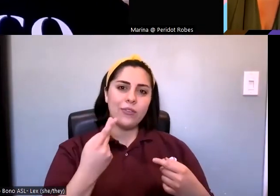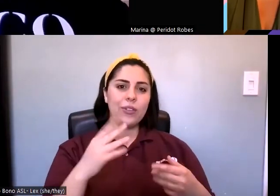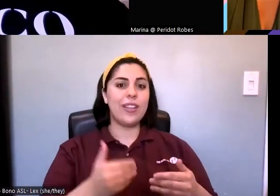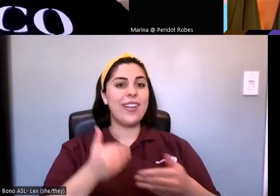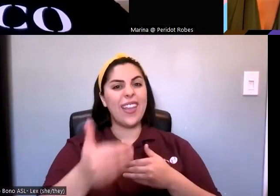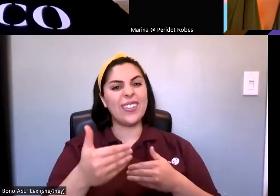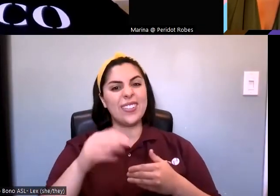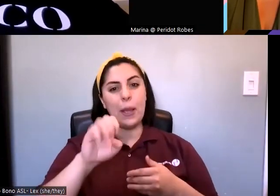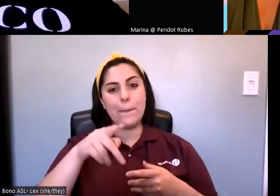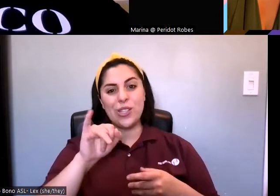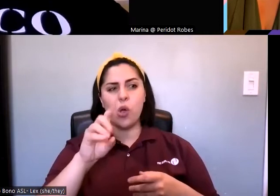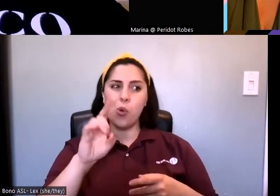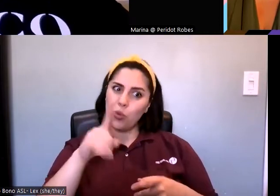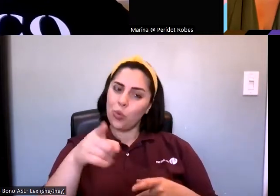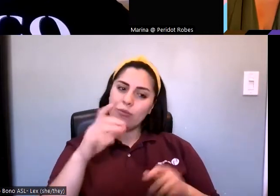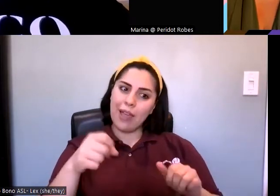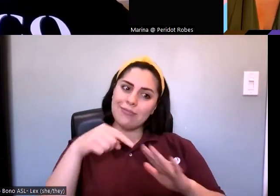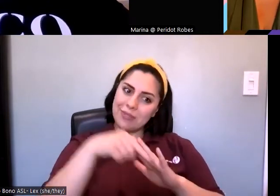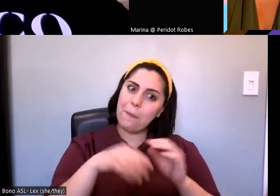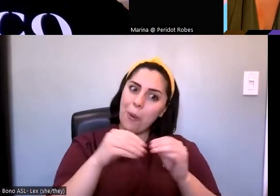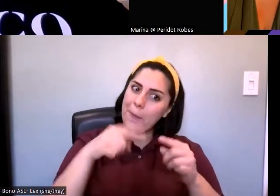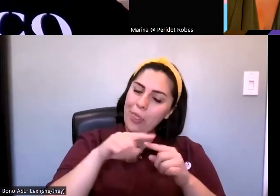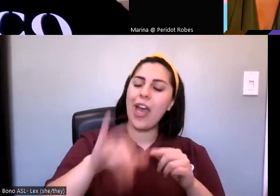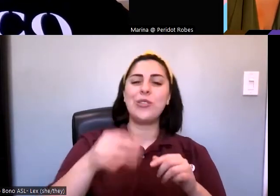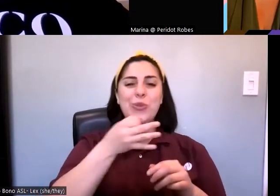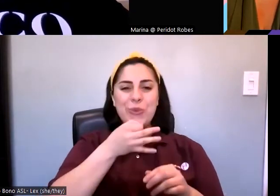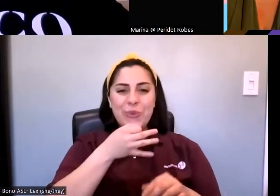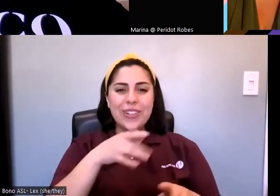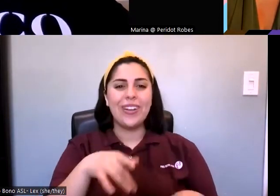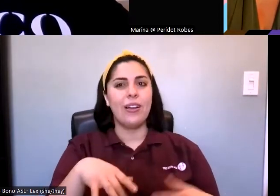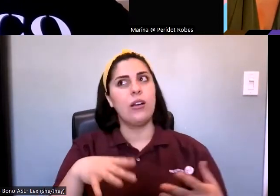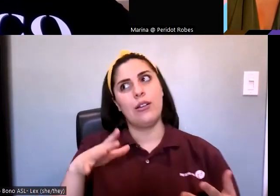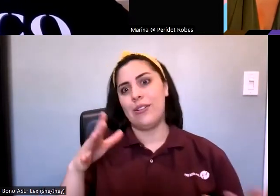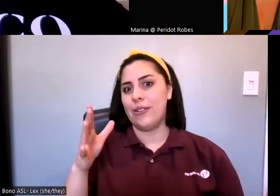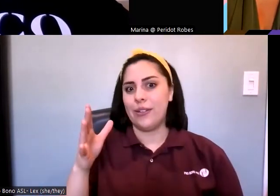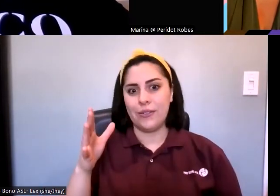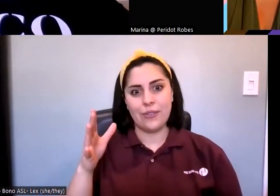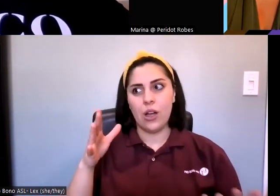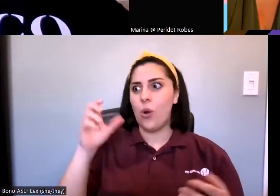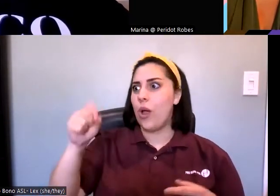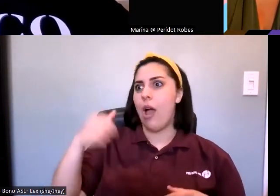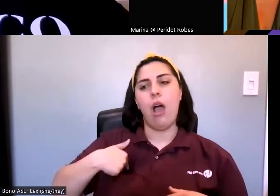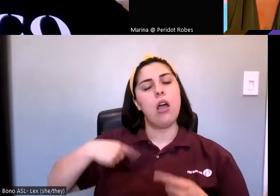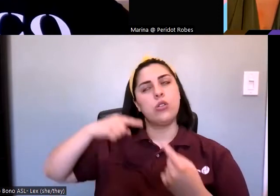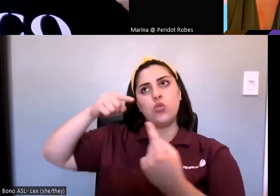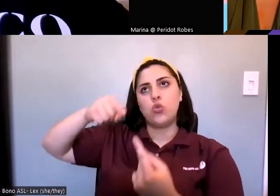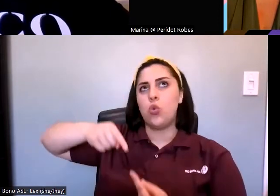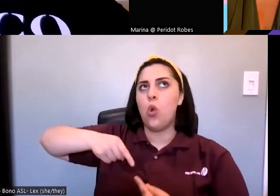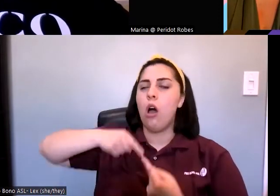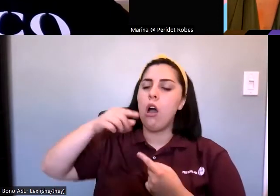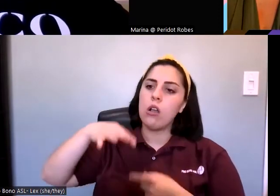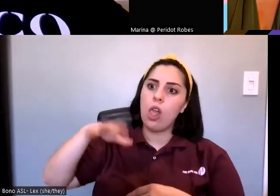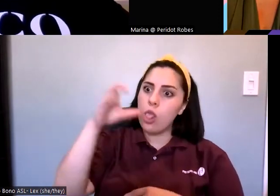episode so you can talk about that. So I have the hard finding bras.